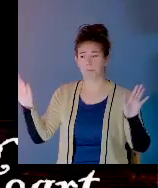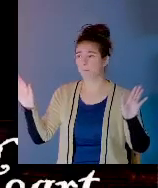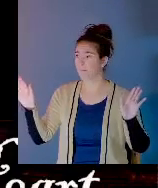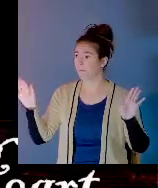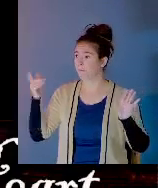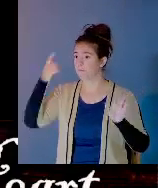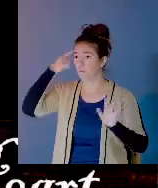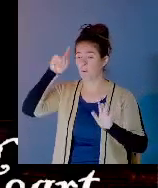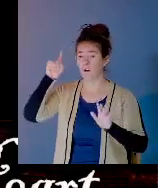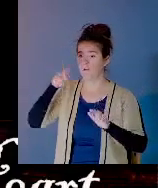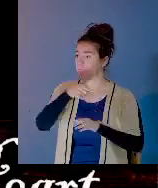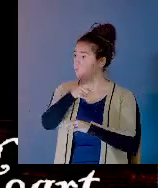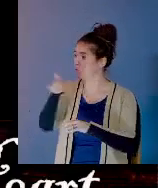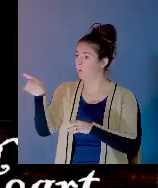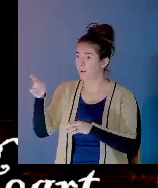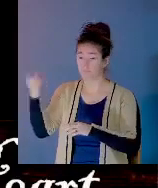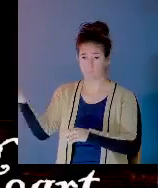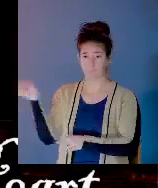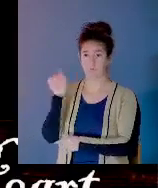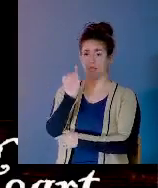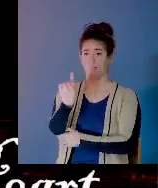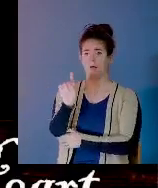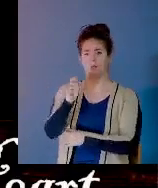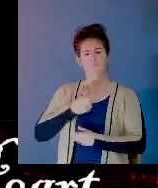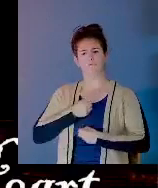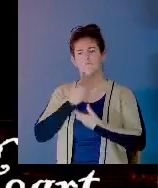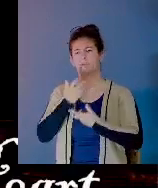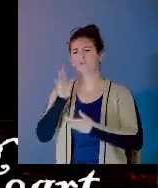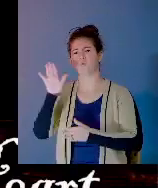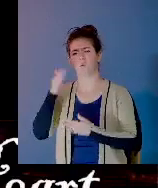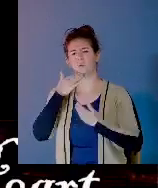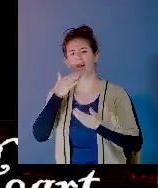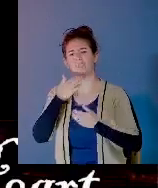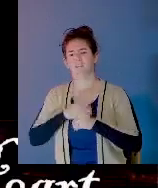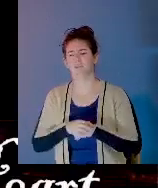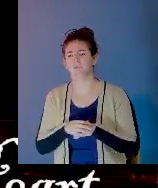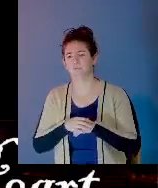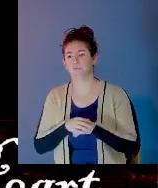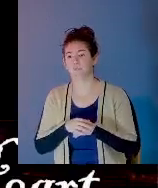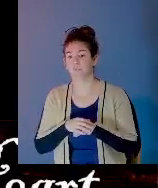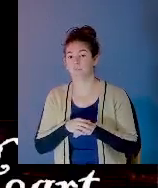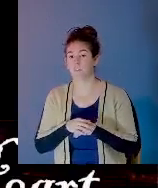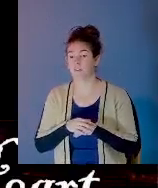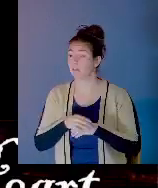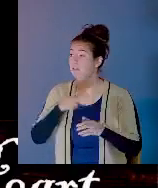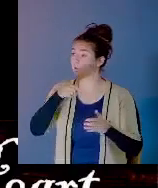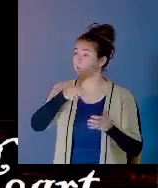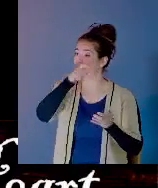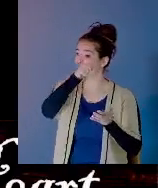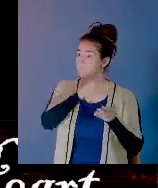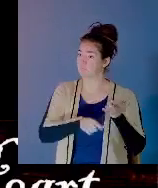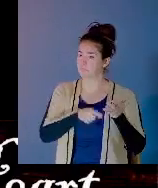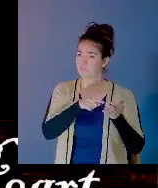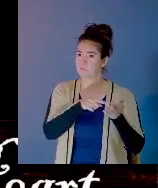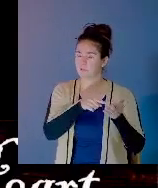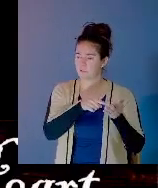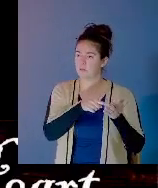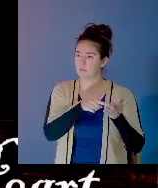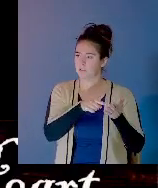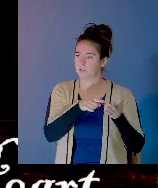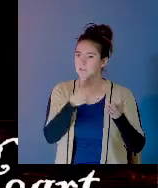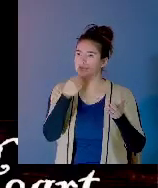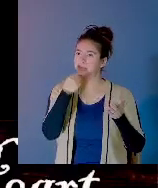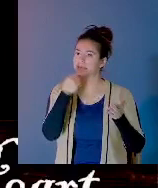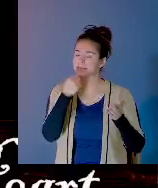express gratitude to our Lord and Savior, because we're reminded of that in the text. It says this in verse 1, "Oh, give